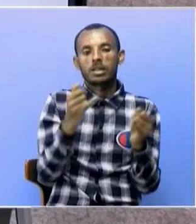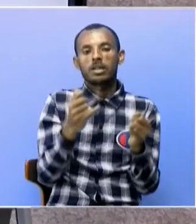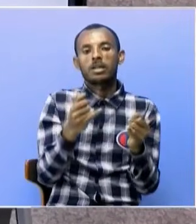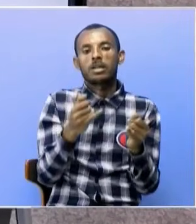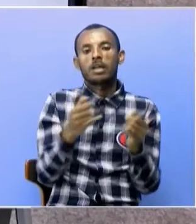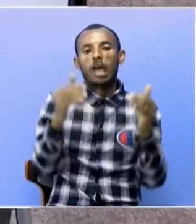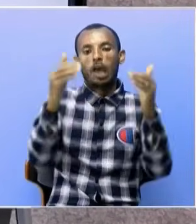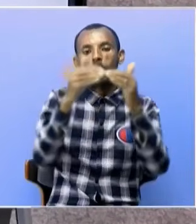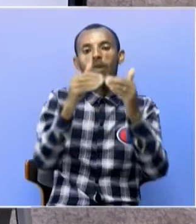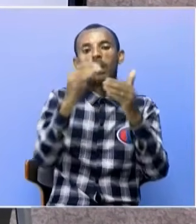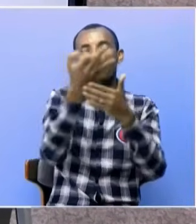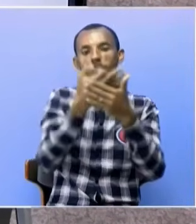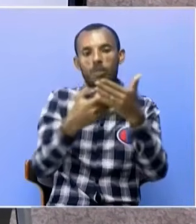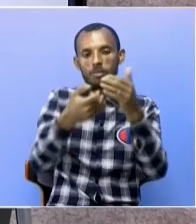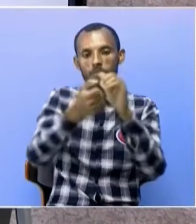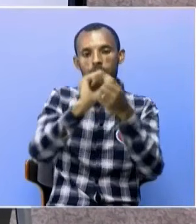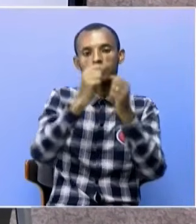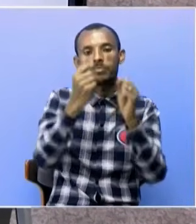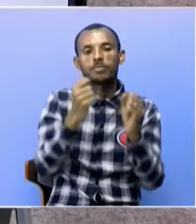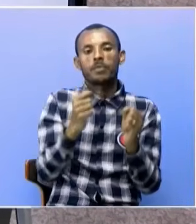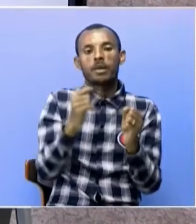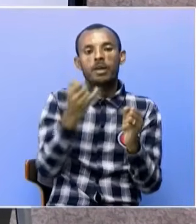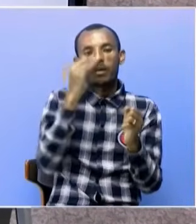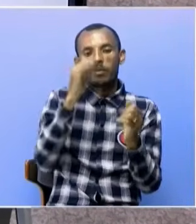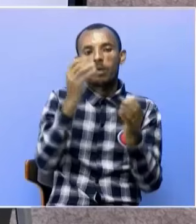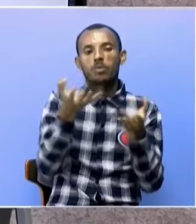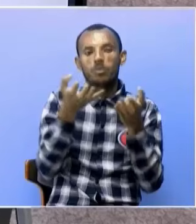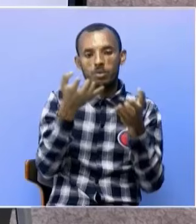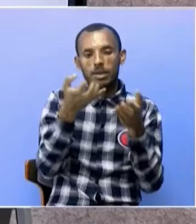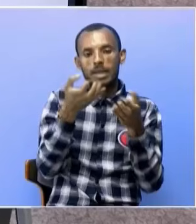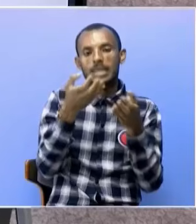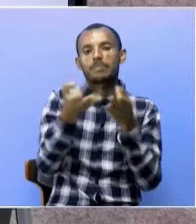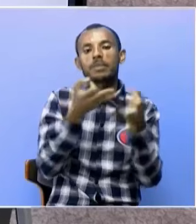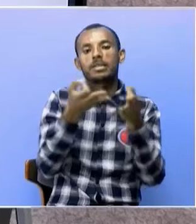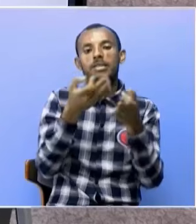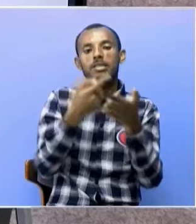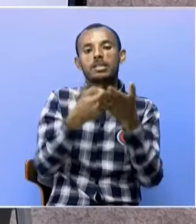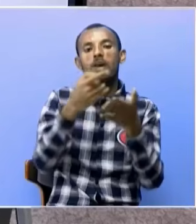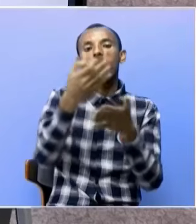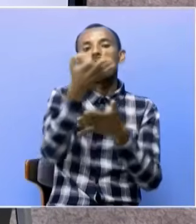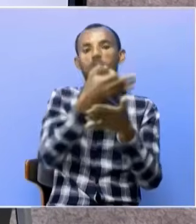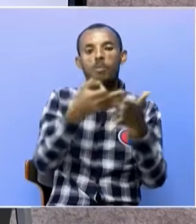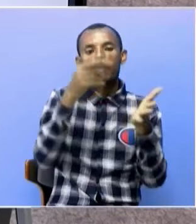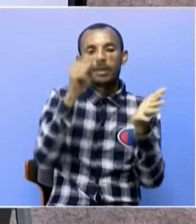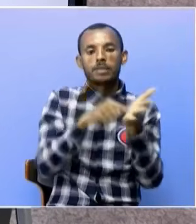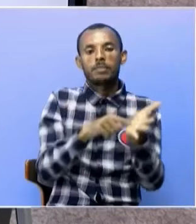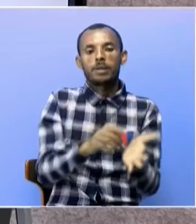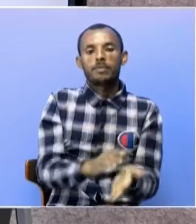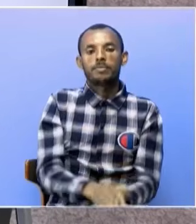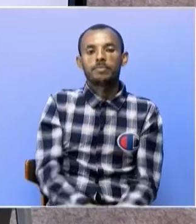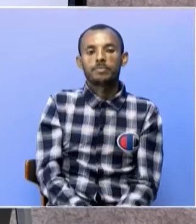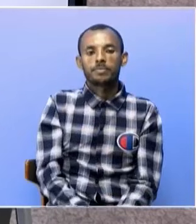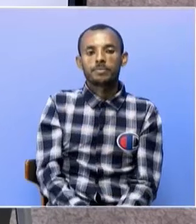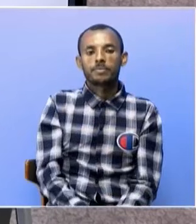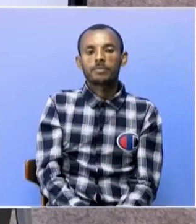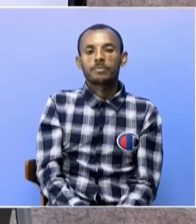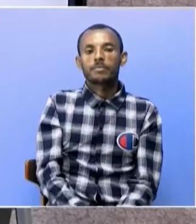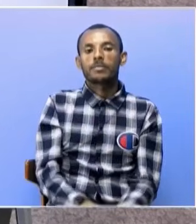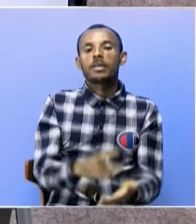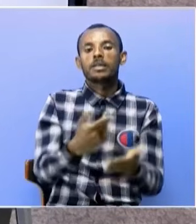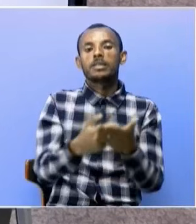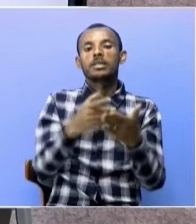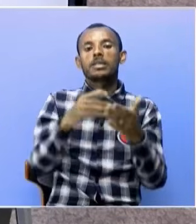equivalent form if you want to express it in the form of decimals. Okay, so this is how